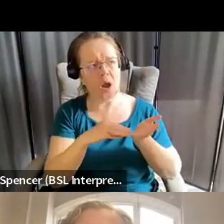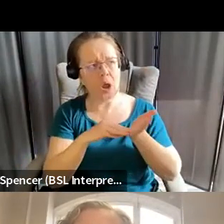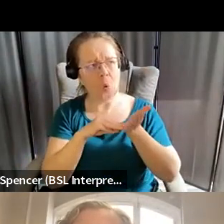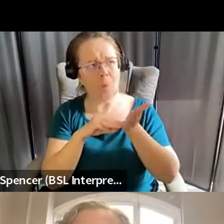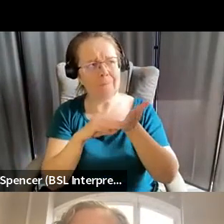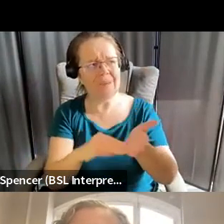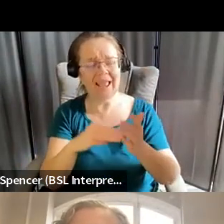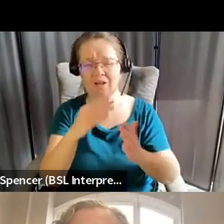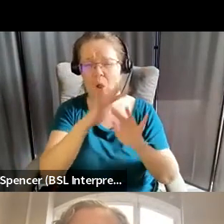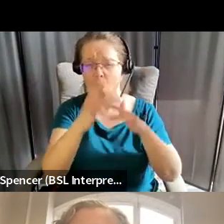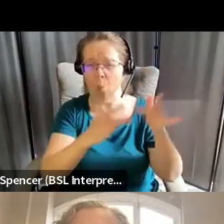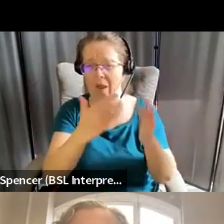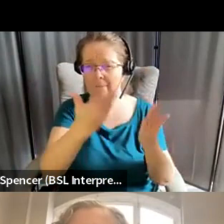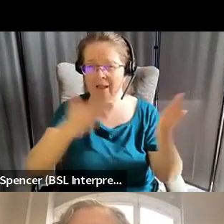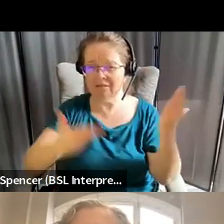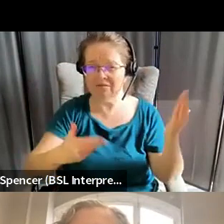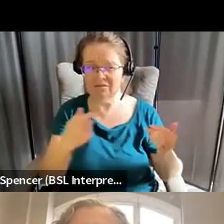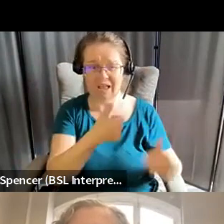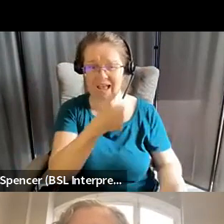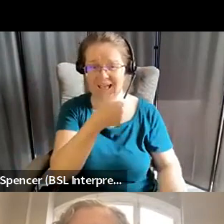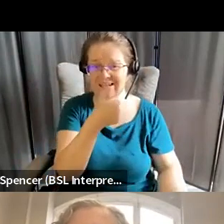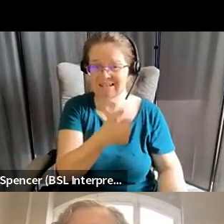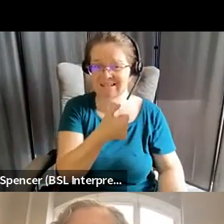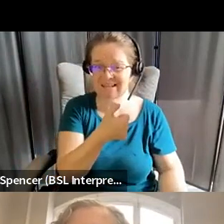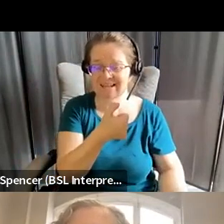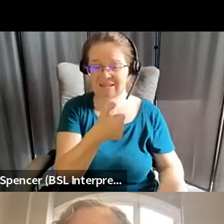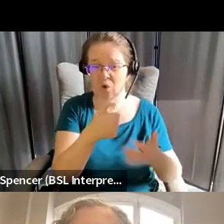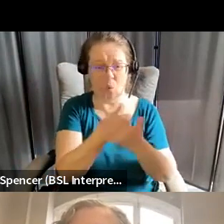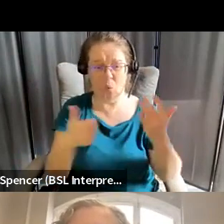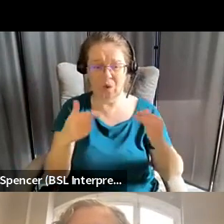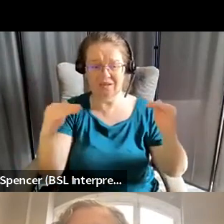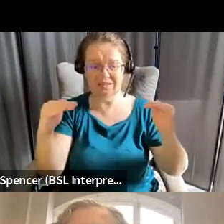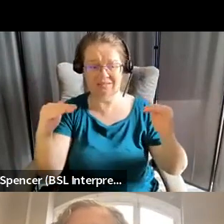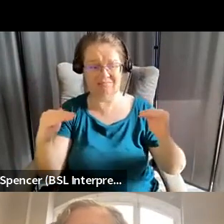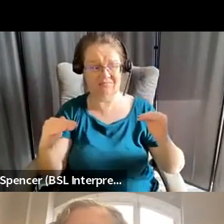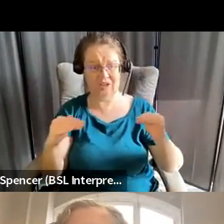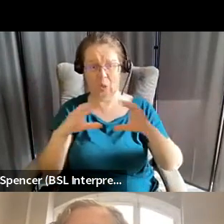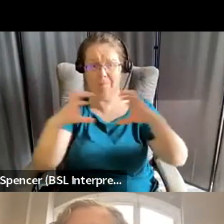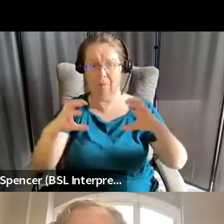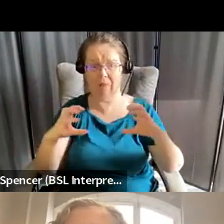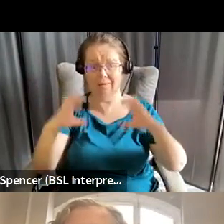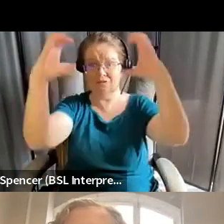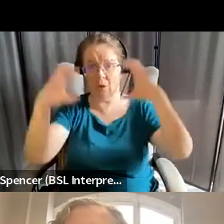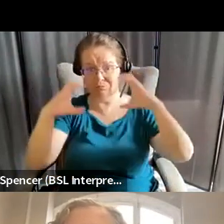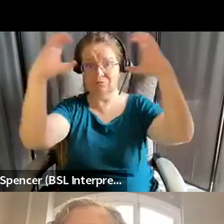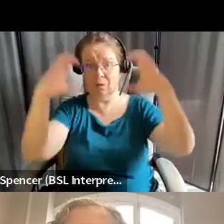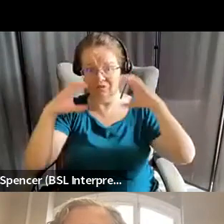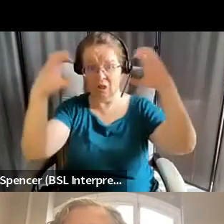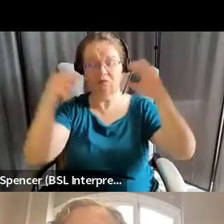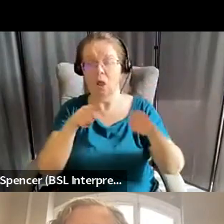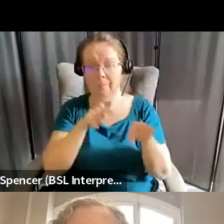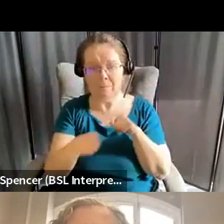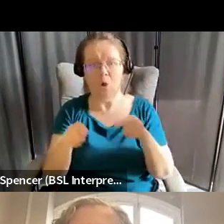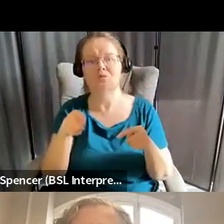audit, there was about 6 items that bubbled to the top out of all of those that were the most common